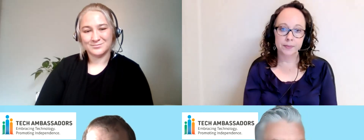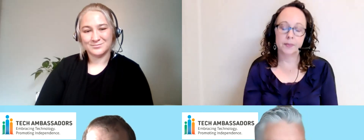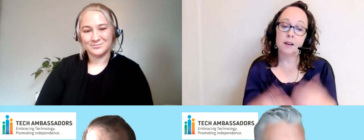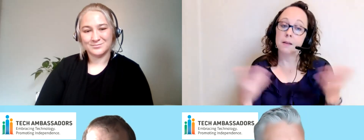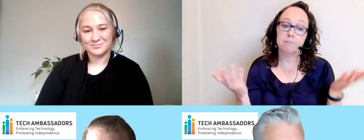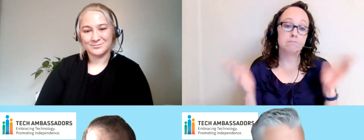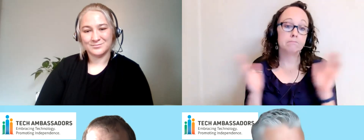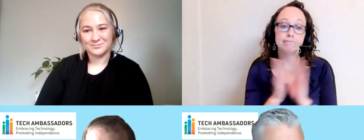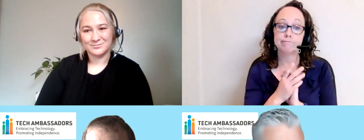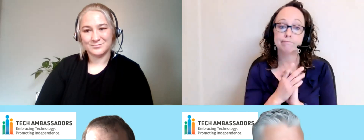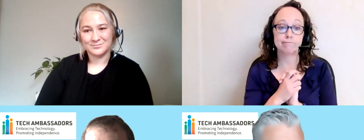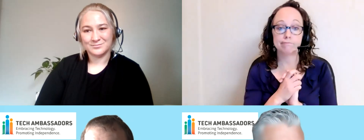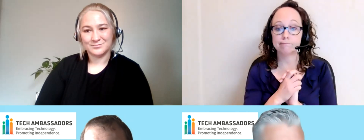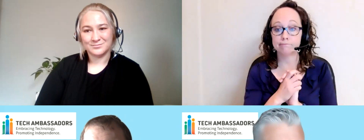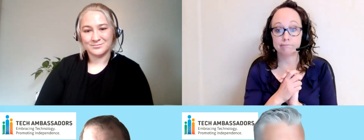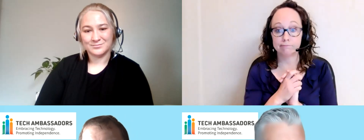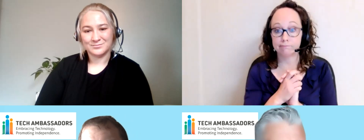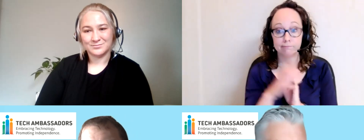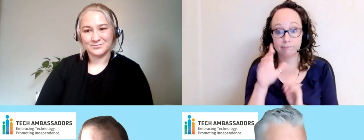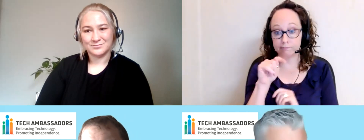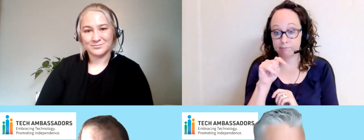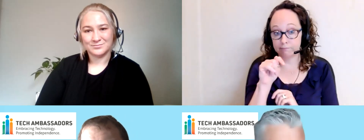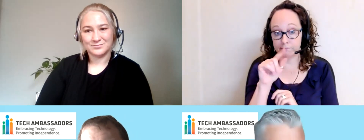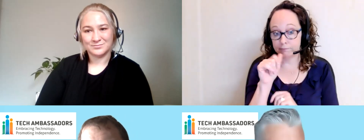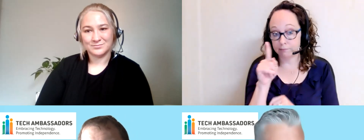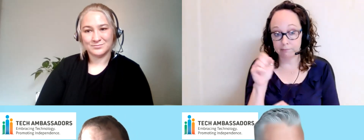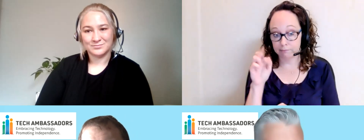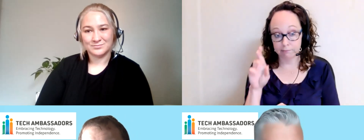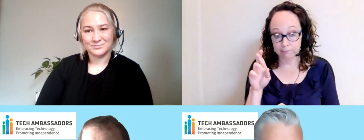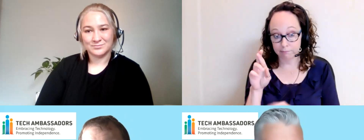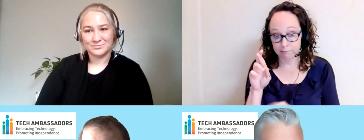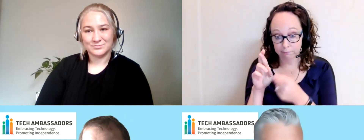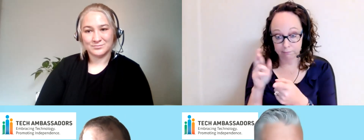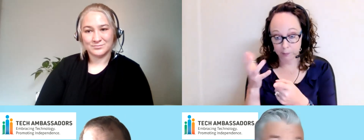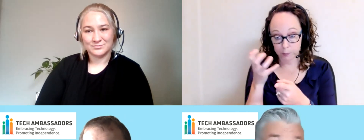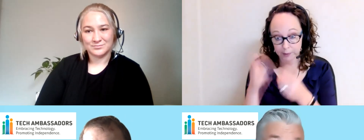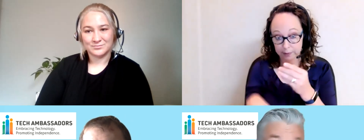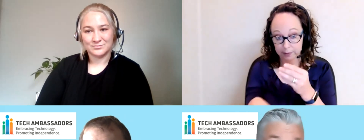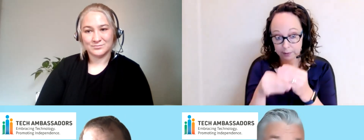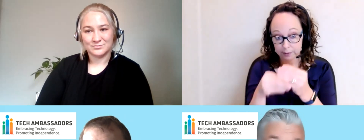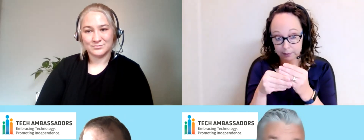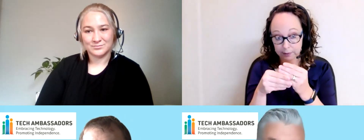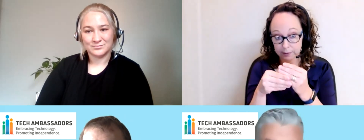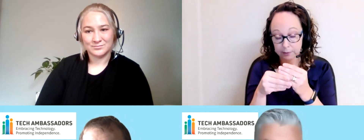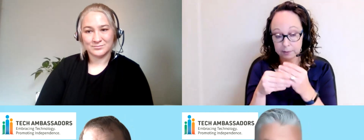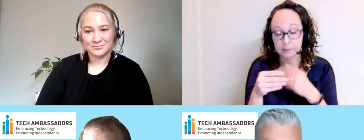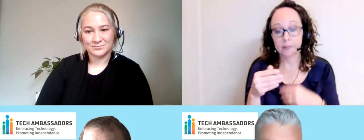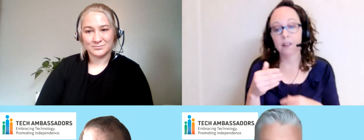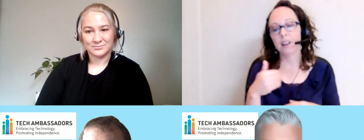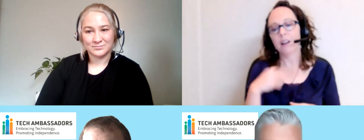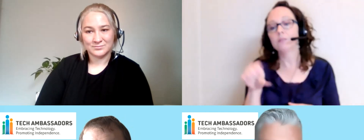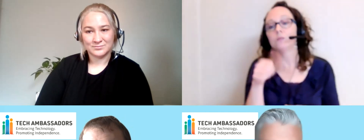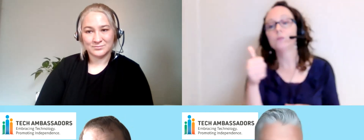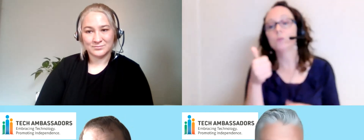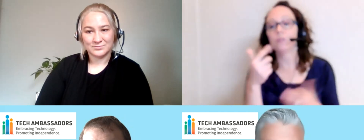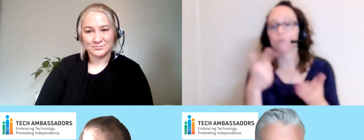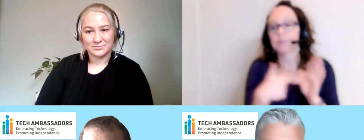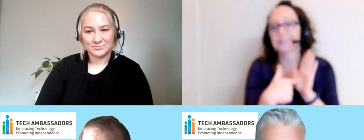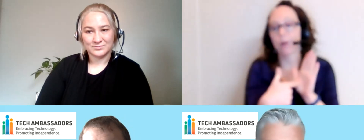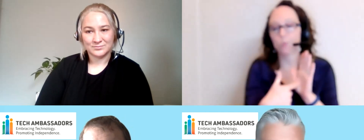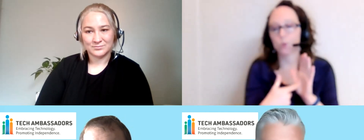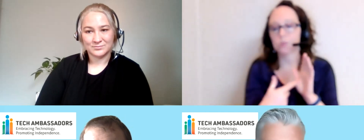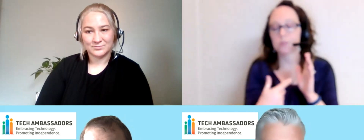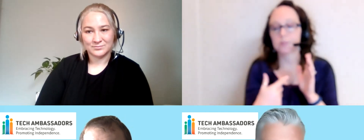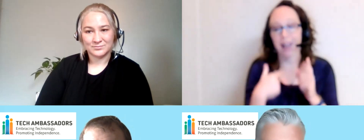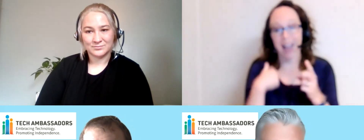Anything you want to add on the low tech stuff? We have some other examples from a visit I got to make. That was from a couple of weeks ago. I actually got to